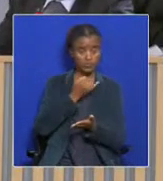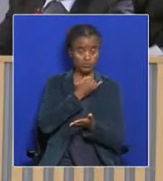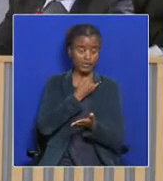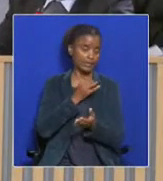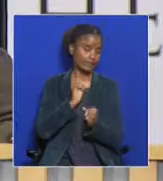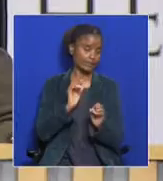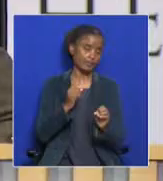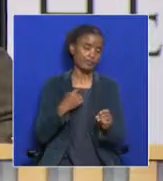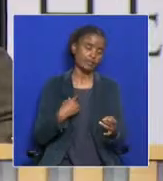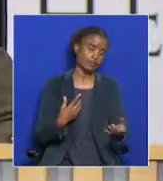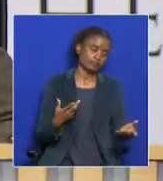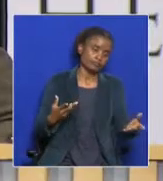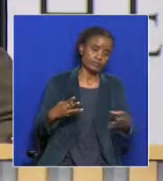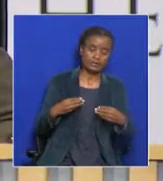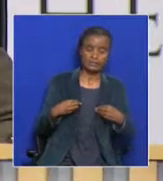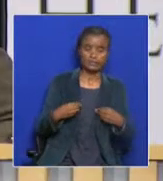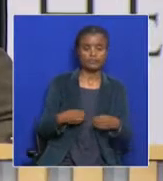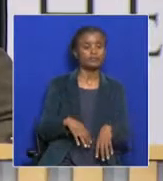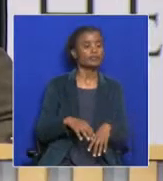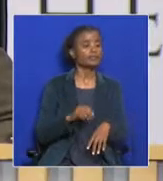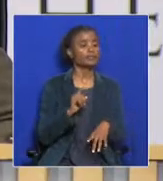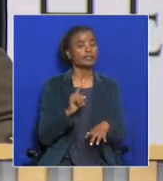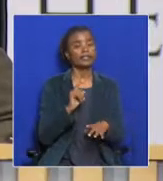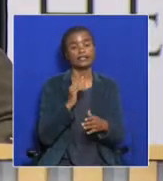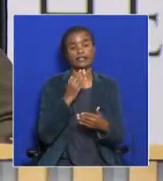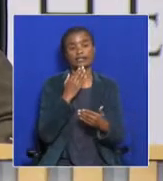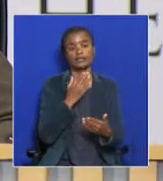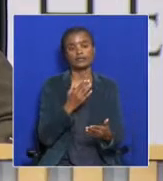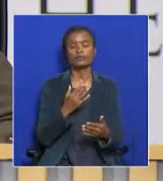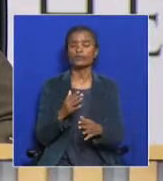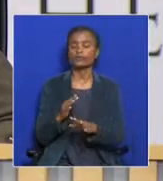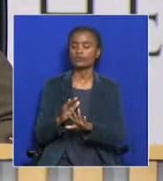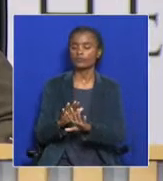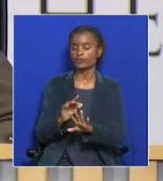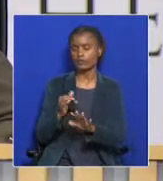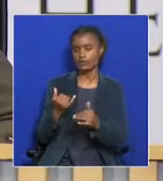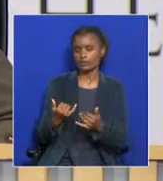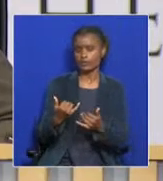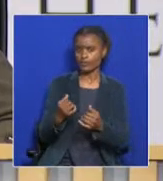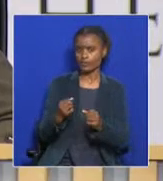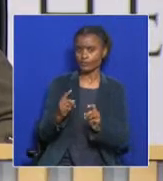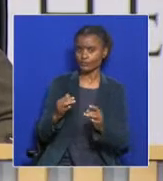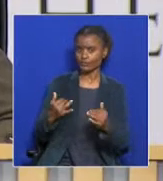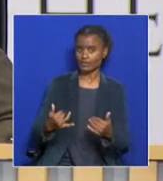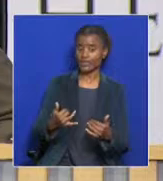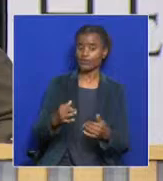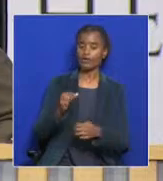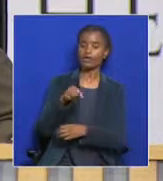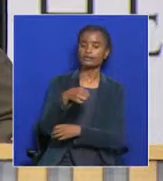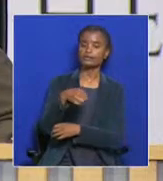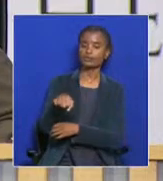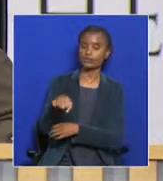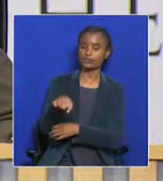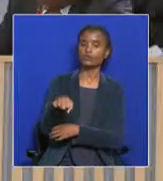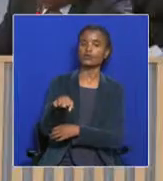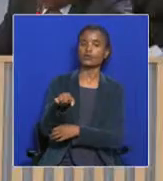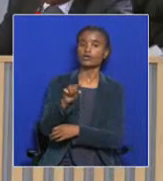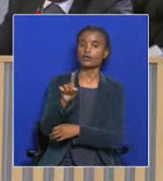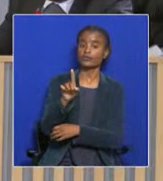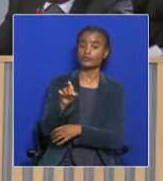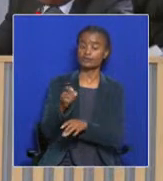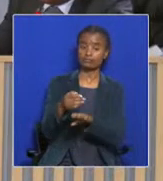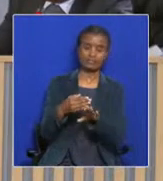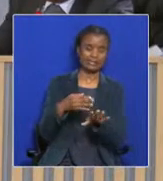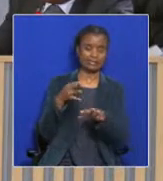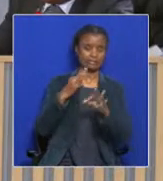Chair. steal this moment and just get a yes or no answer from you without elaboration? Yes. Sitting here today, are